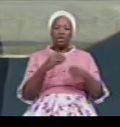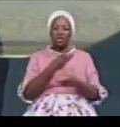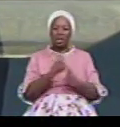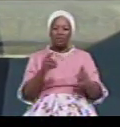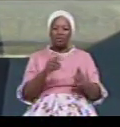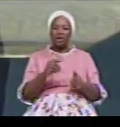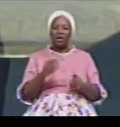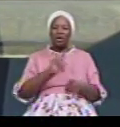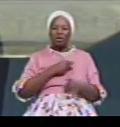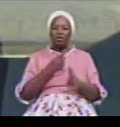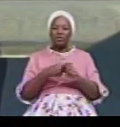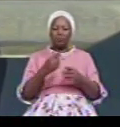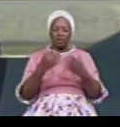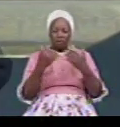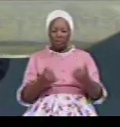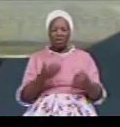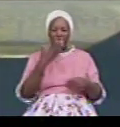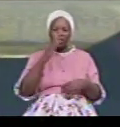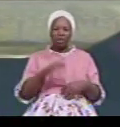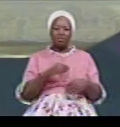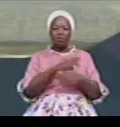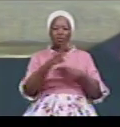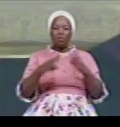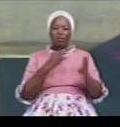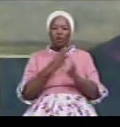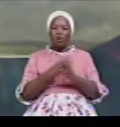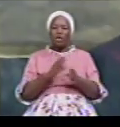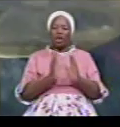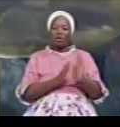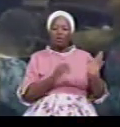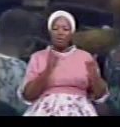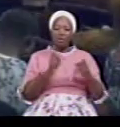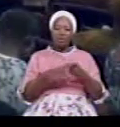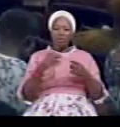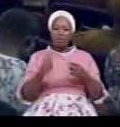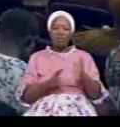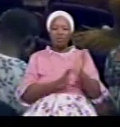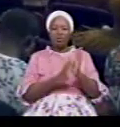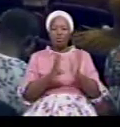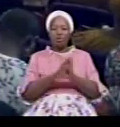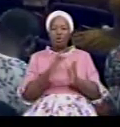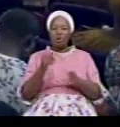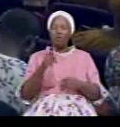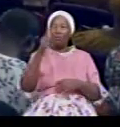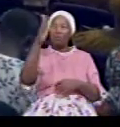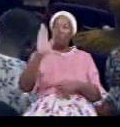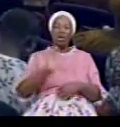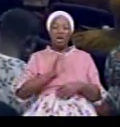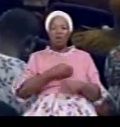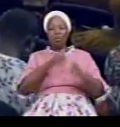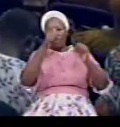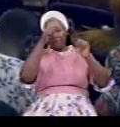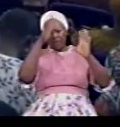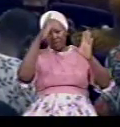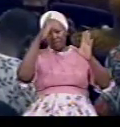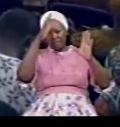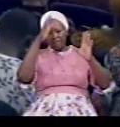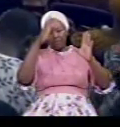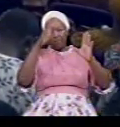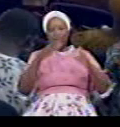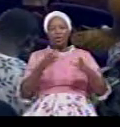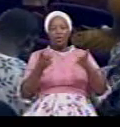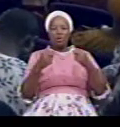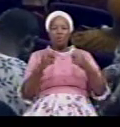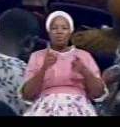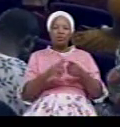evil world, according to the will of God our Father. Let's come to